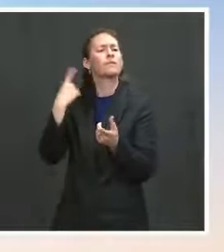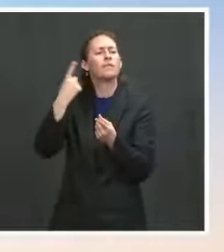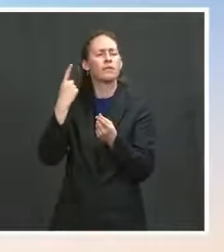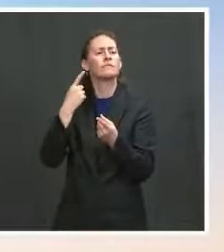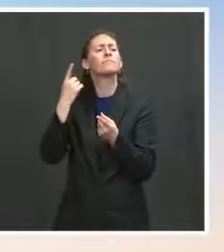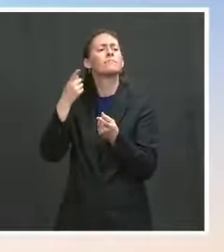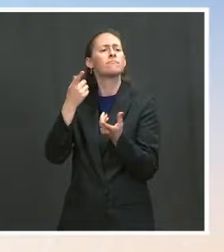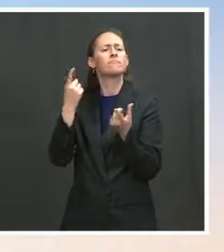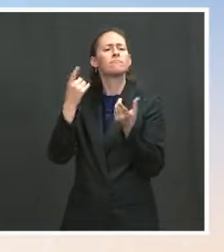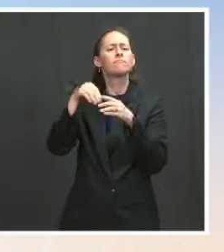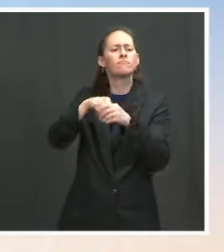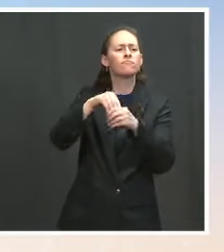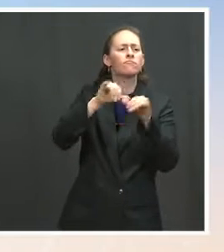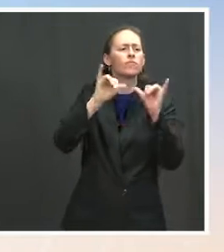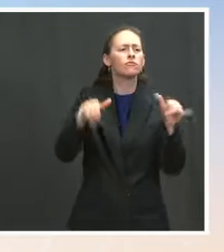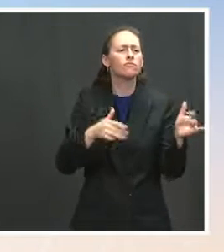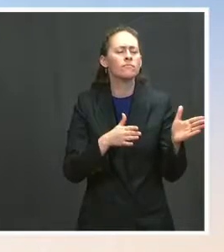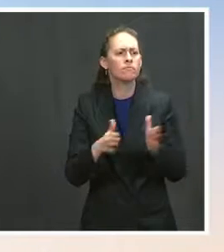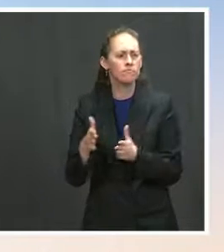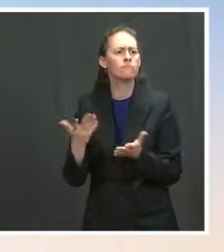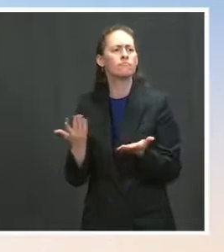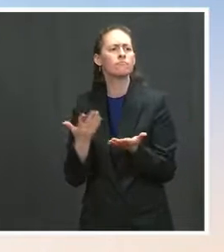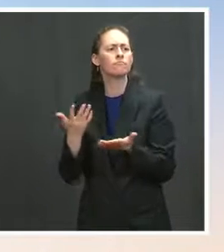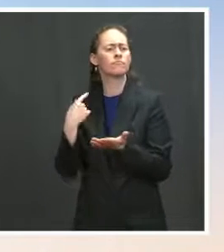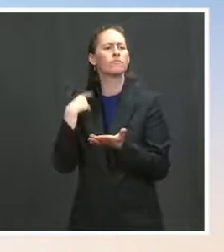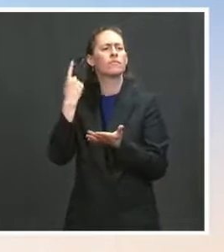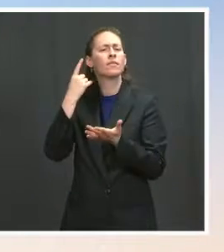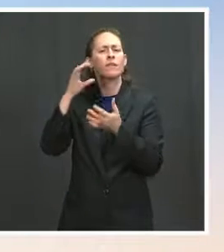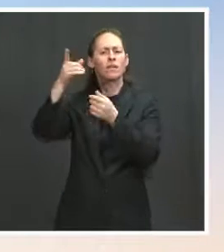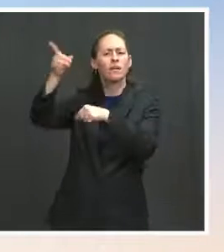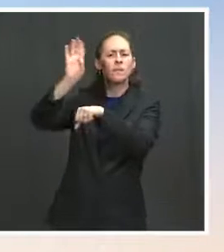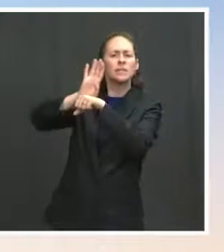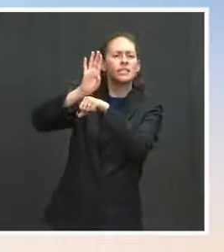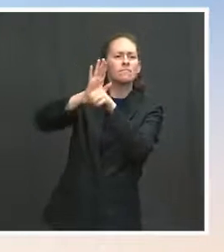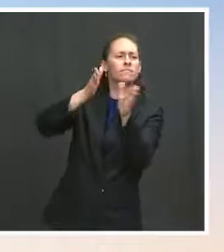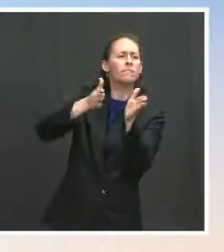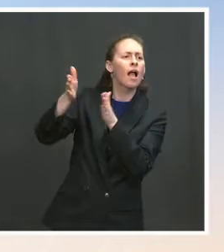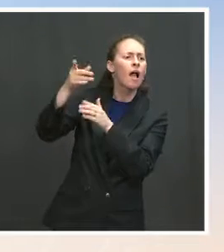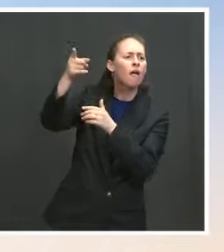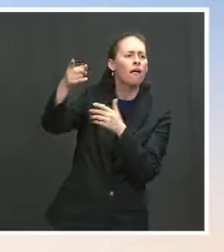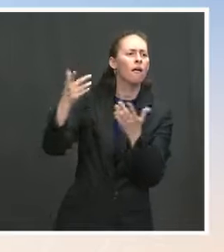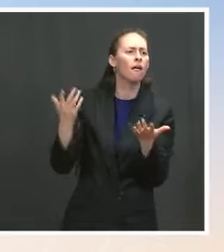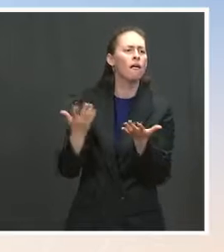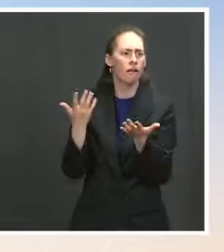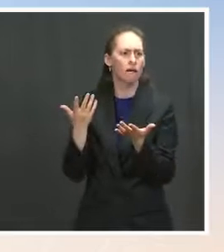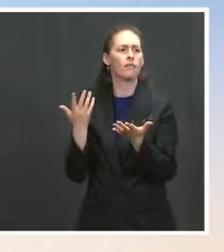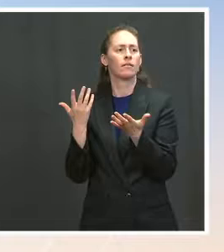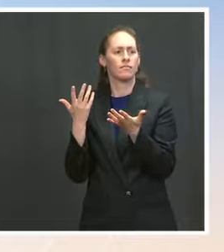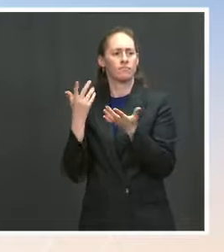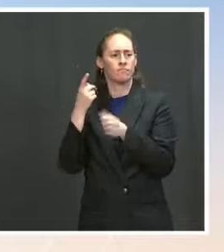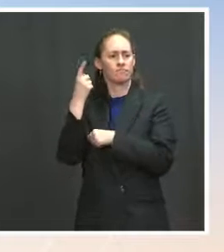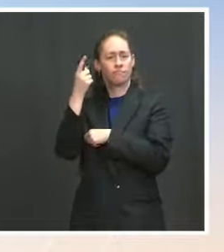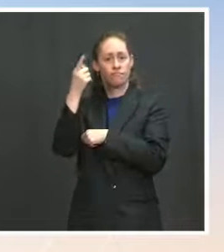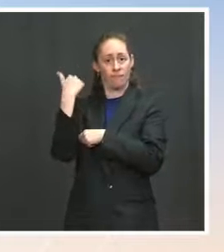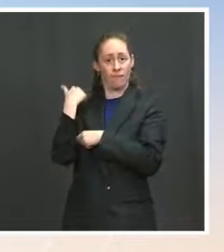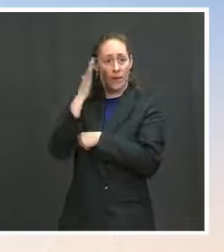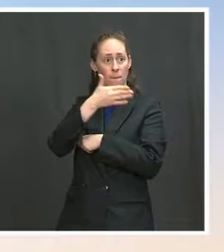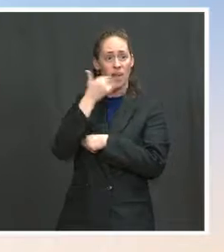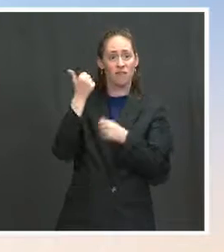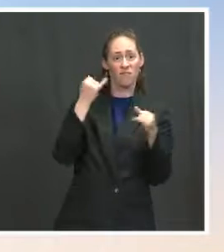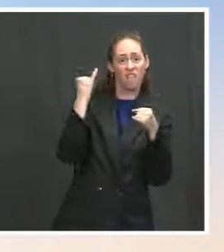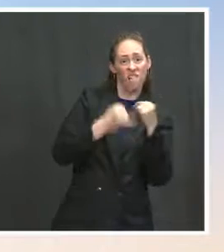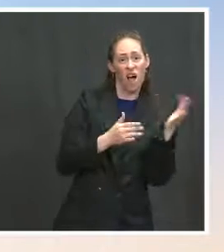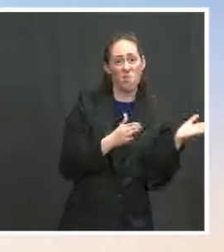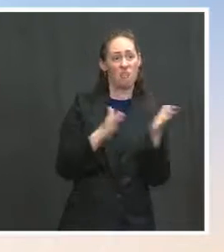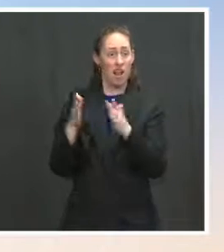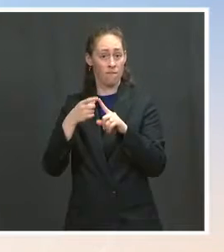instead of corporate tax hikes, is this the president's best and final offer to Republicans? Well, first of all, I think it's important to